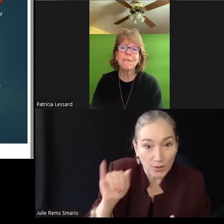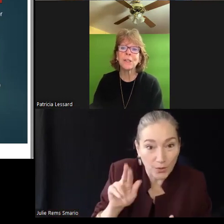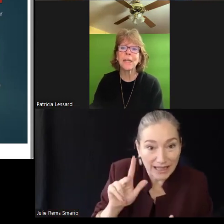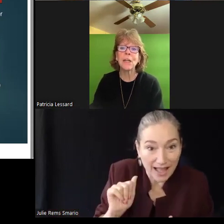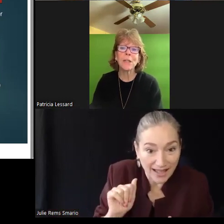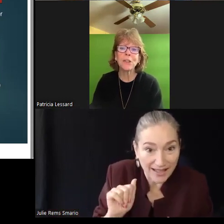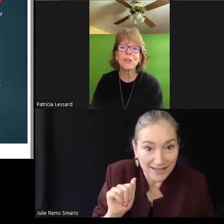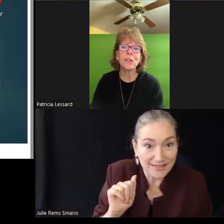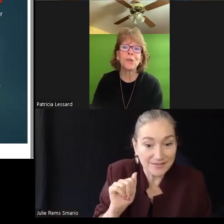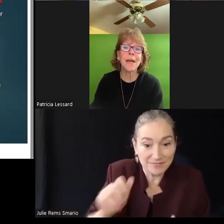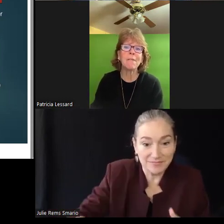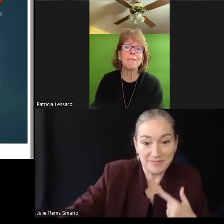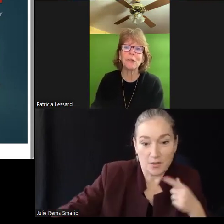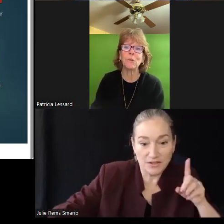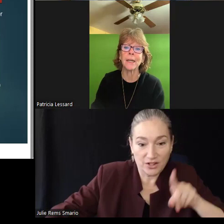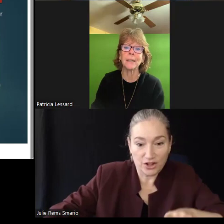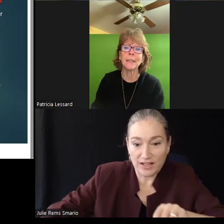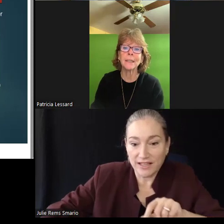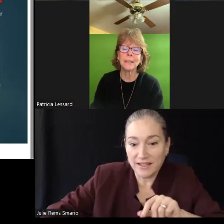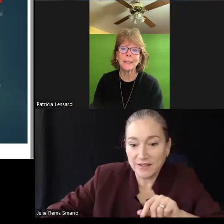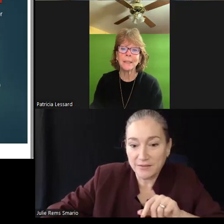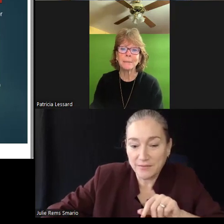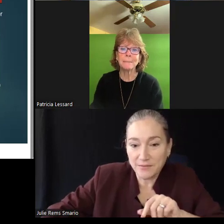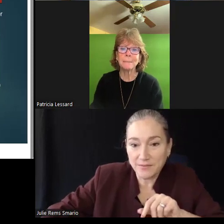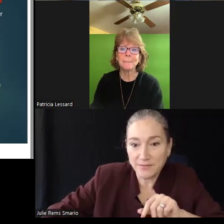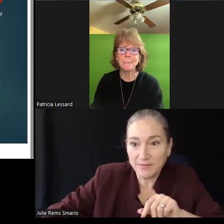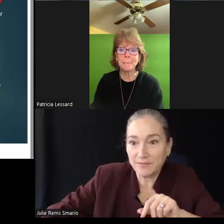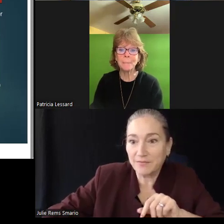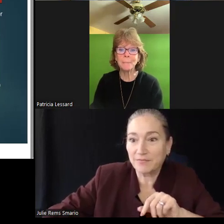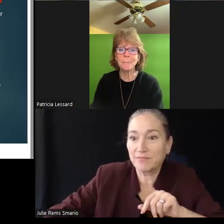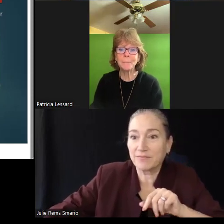and see if there's any questions that you have for Julia.